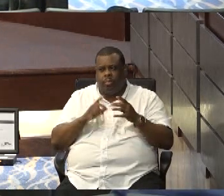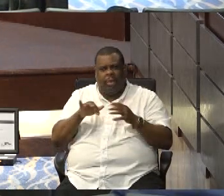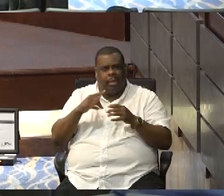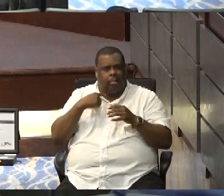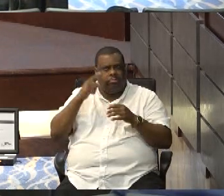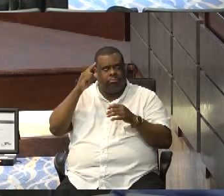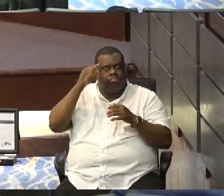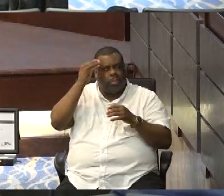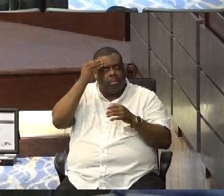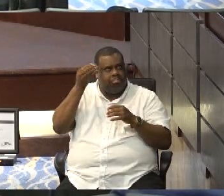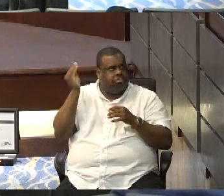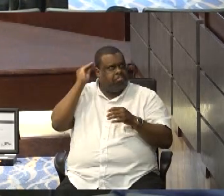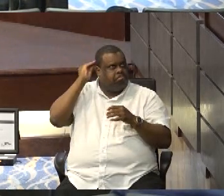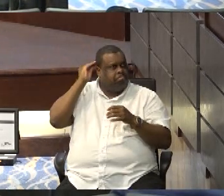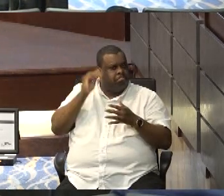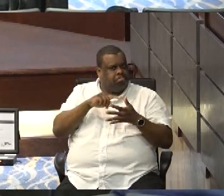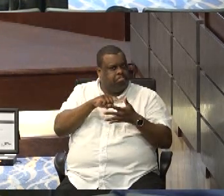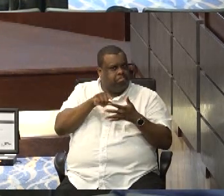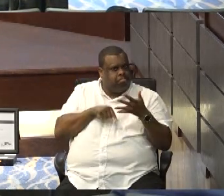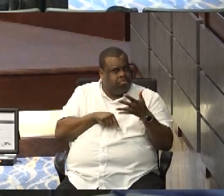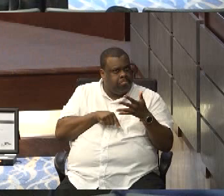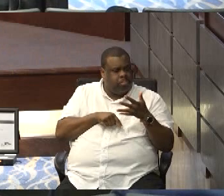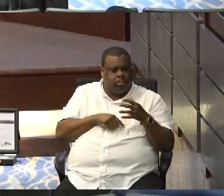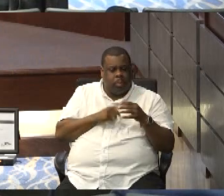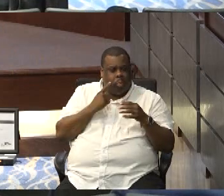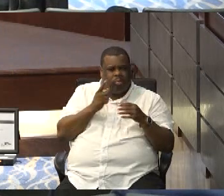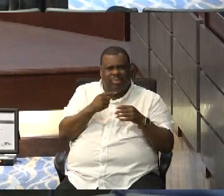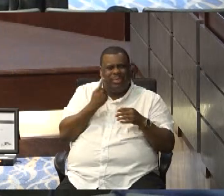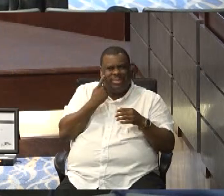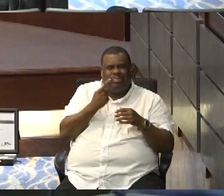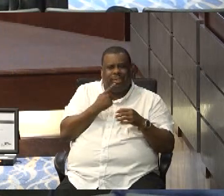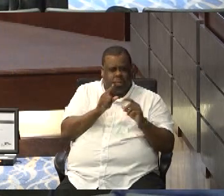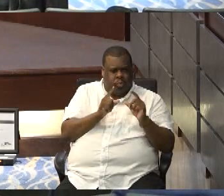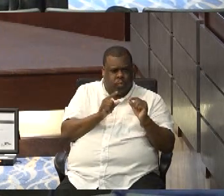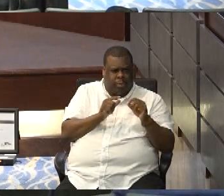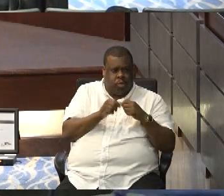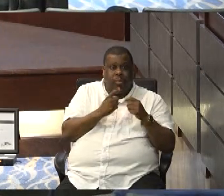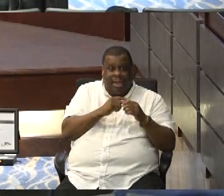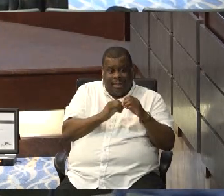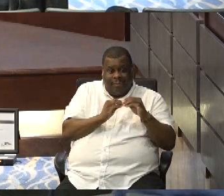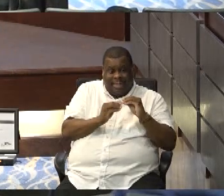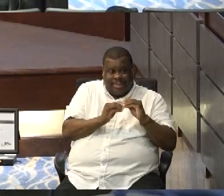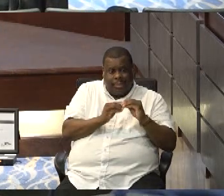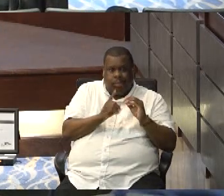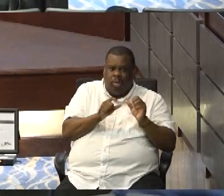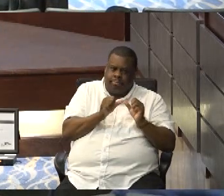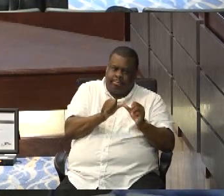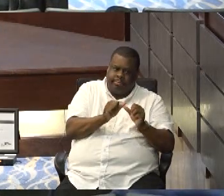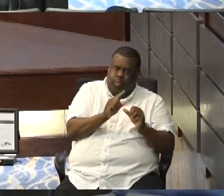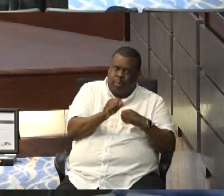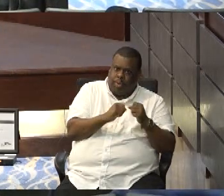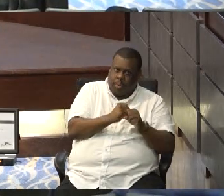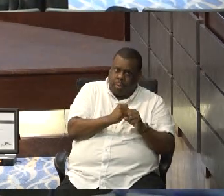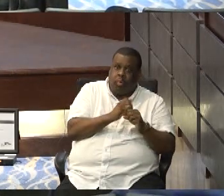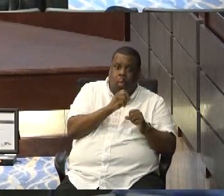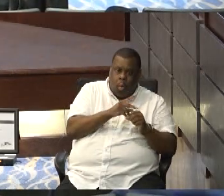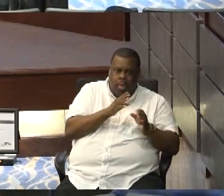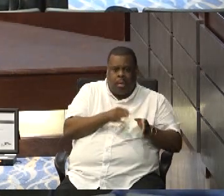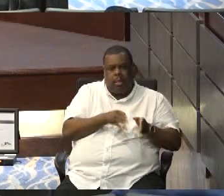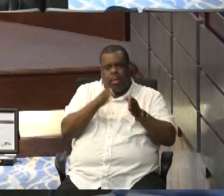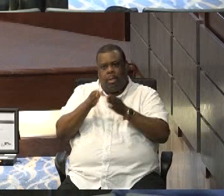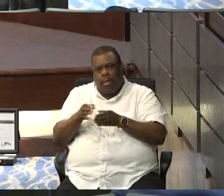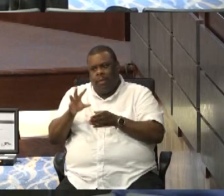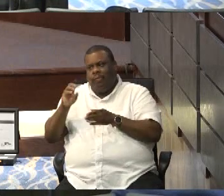as we're. Yeah, absolutely. I mean, if there's a difference of 20 years going to 50 or 20 years going to 40, and that saves everybody $5,000 a lot, I don't